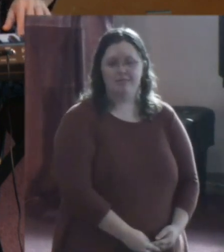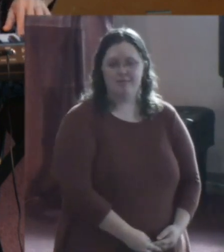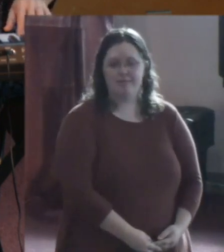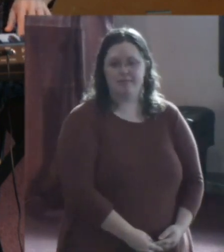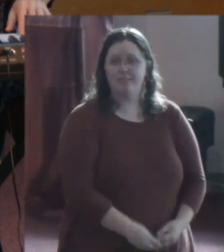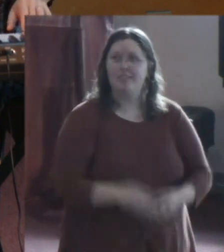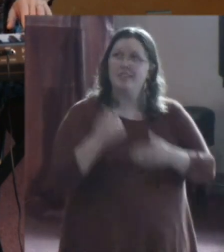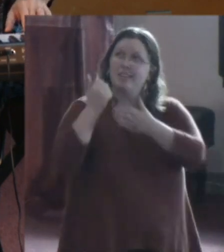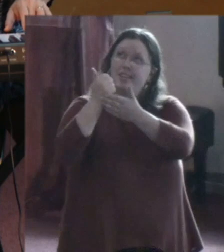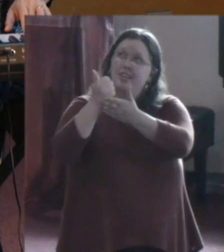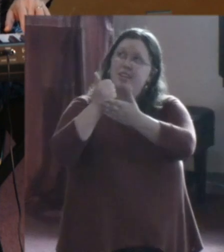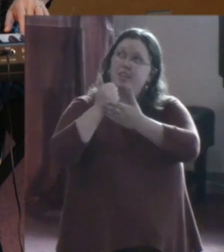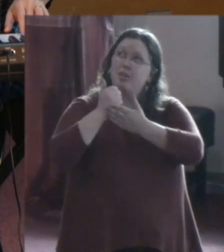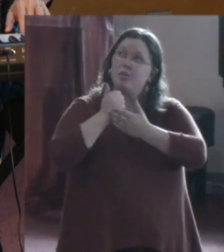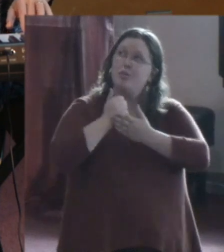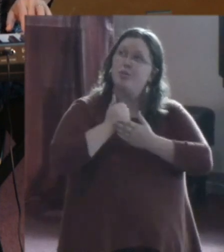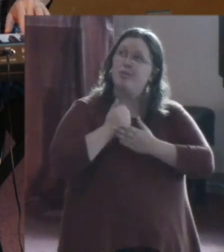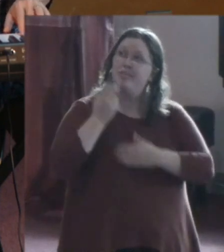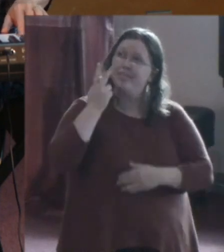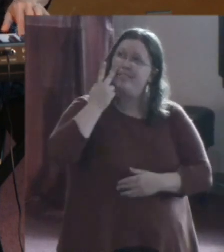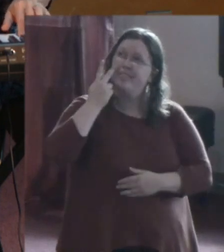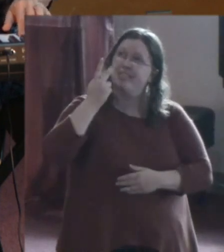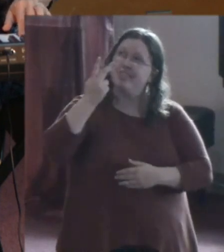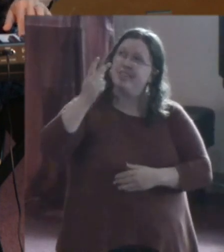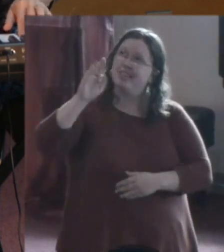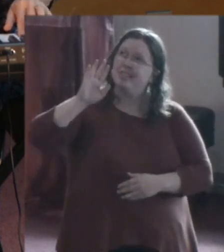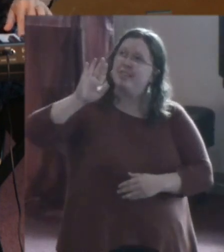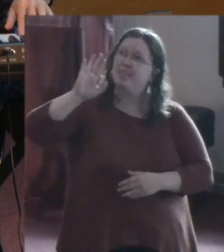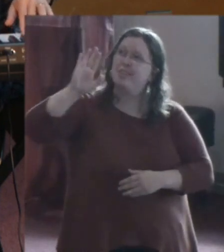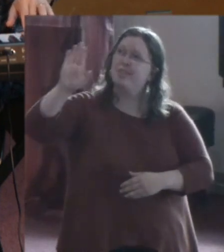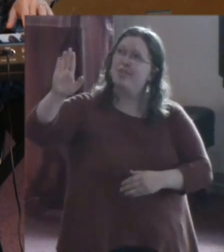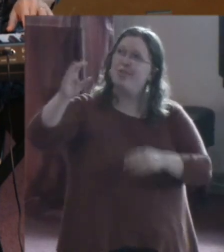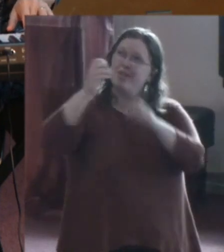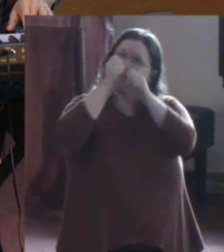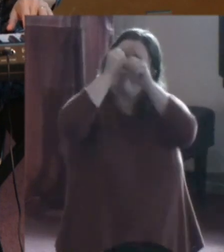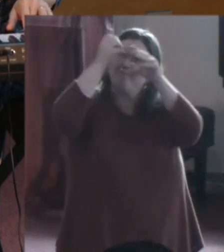Help me see your grand